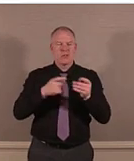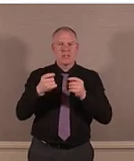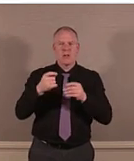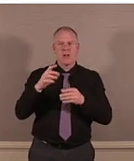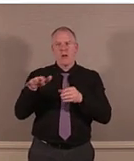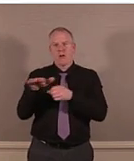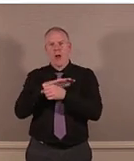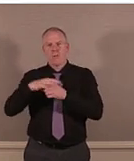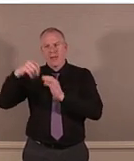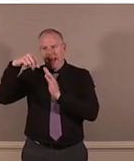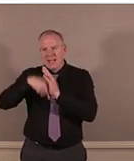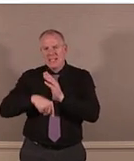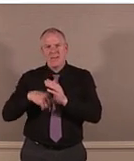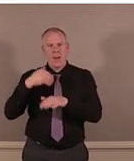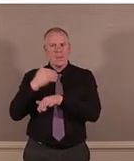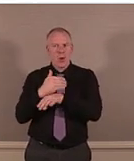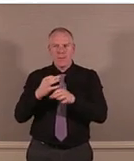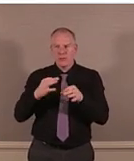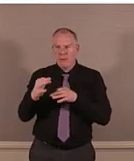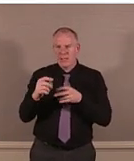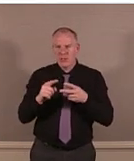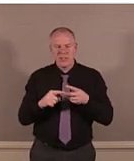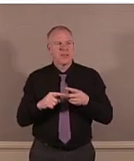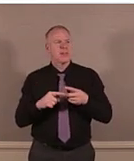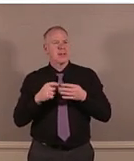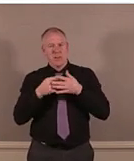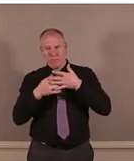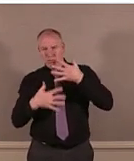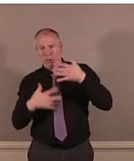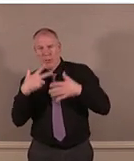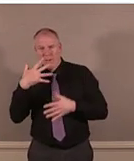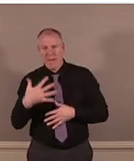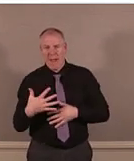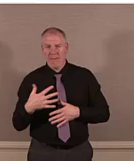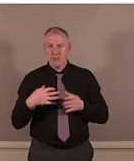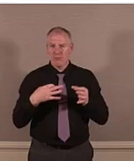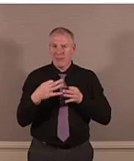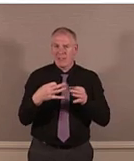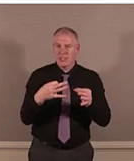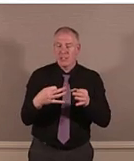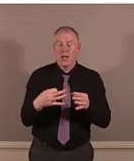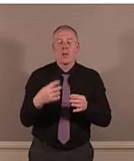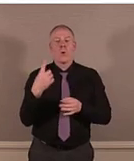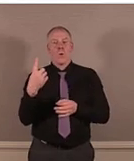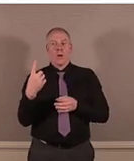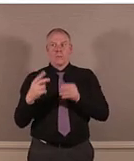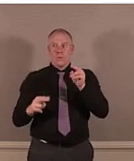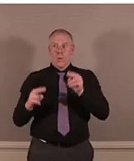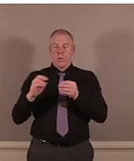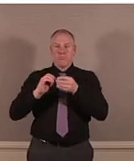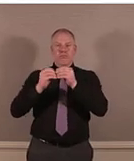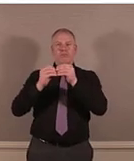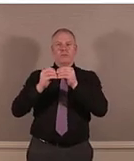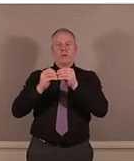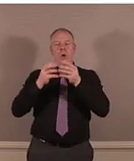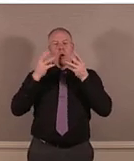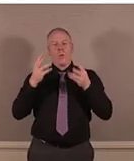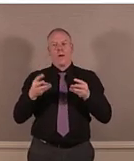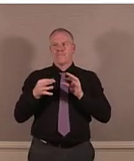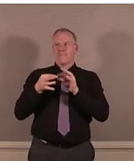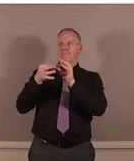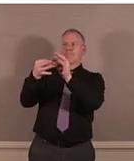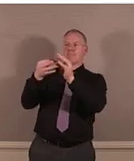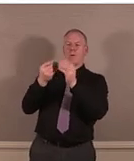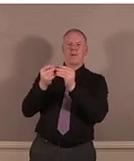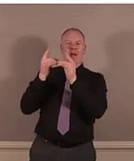Strategy, and particularly, which is really, really exciting and innovative, I suppose, is linking with Healthy